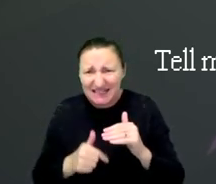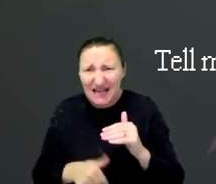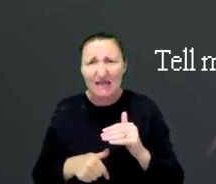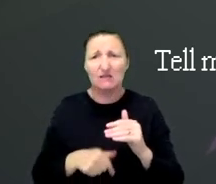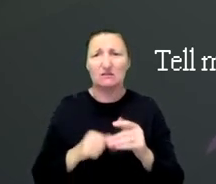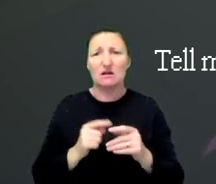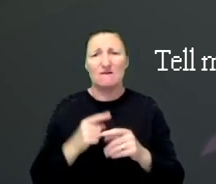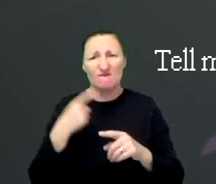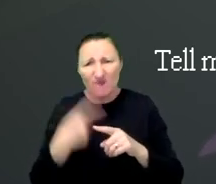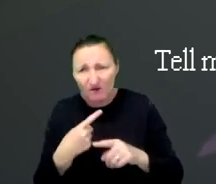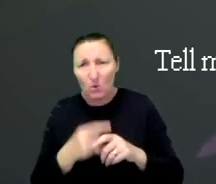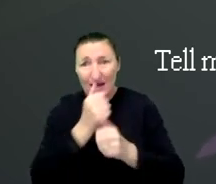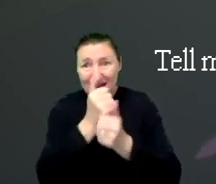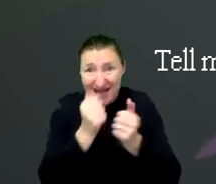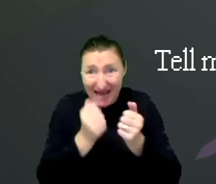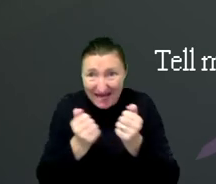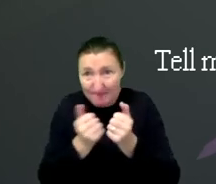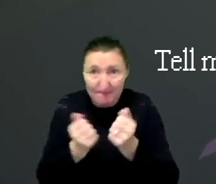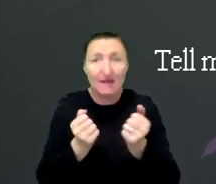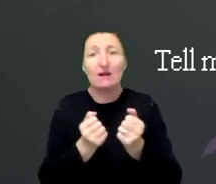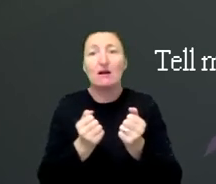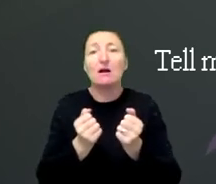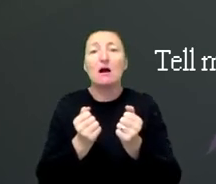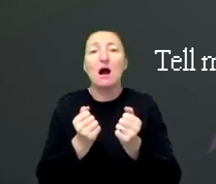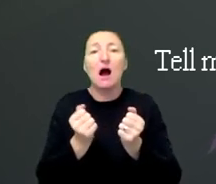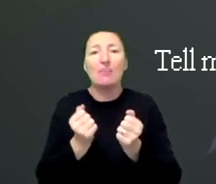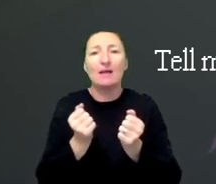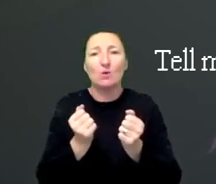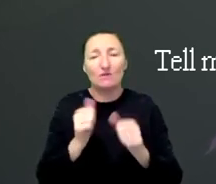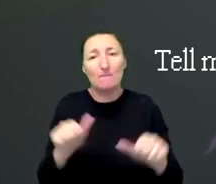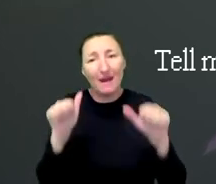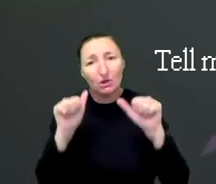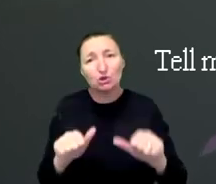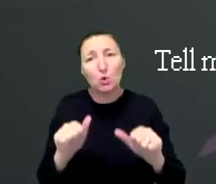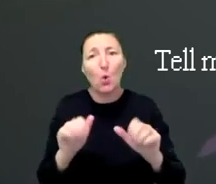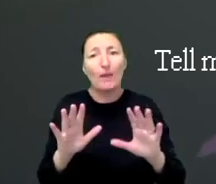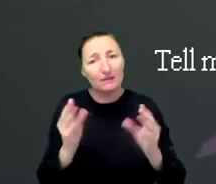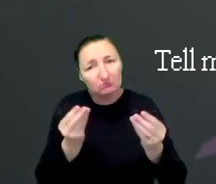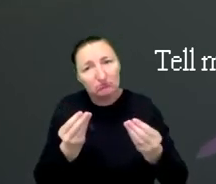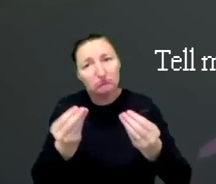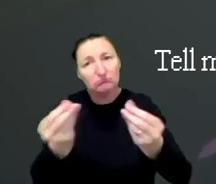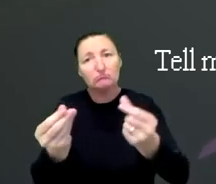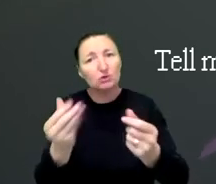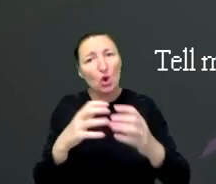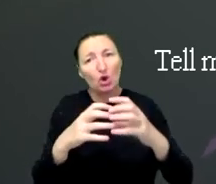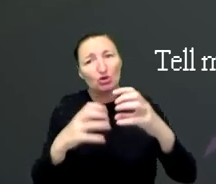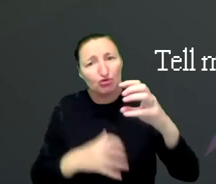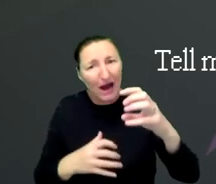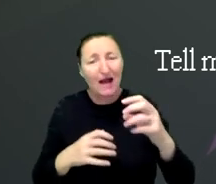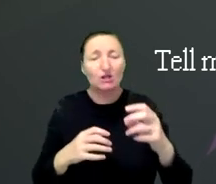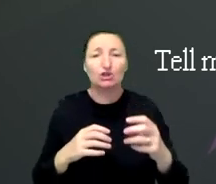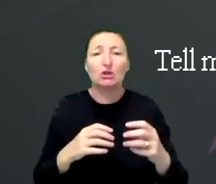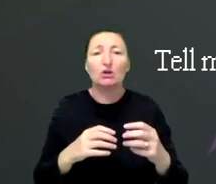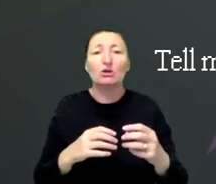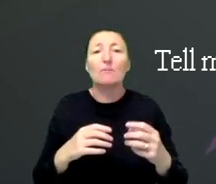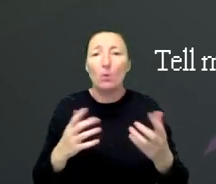and then have a lot of time to make it not crash and feel okay. But having, I think we had something that we could play